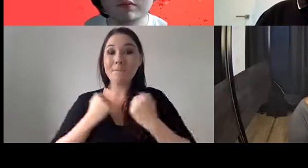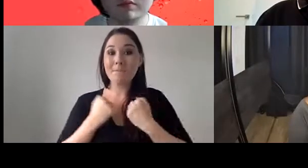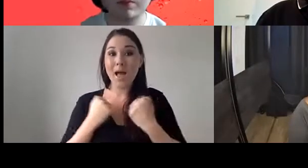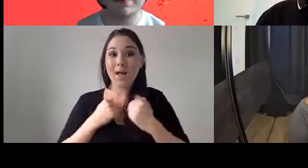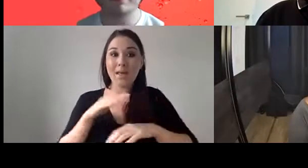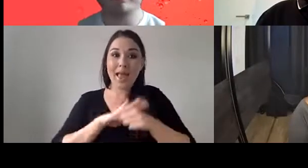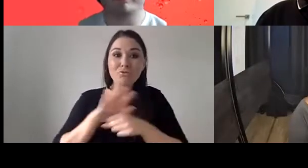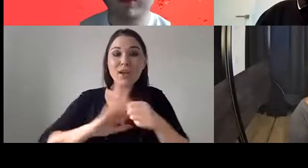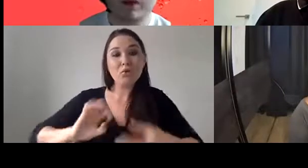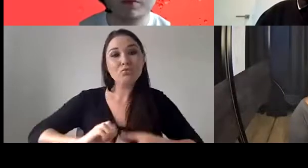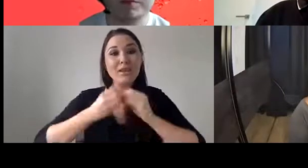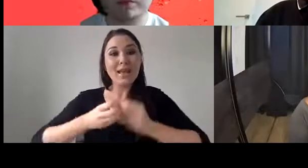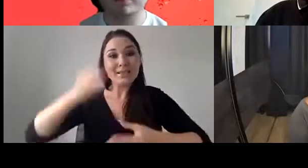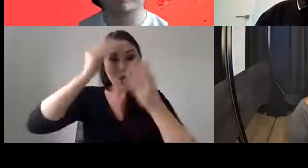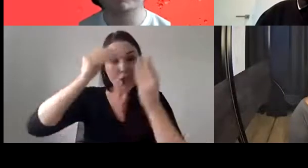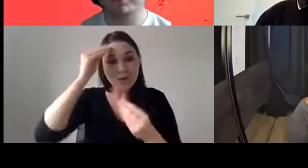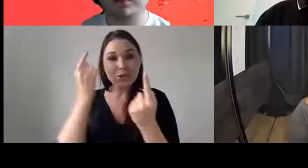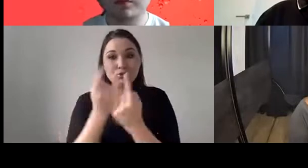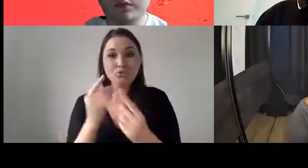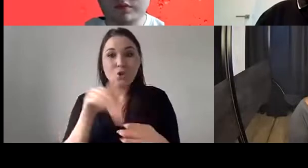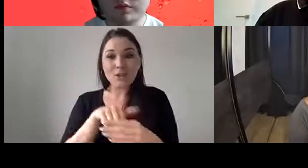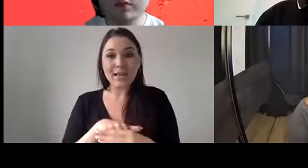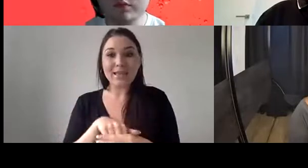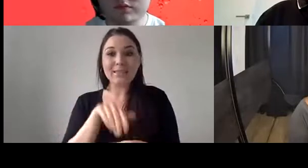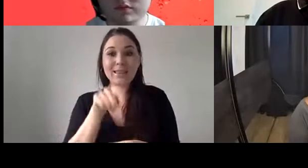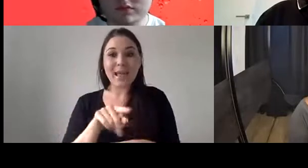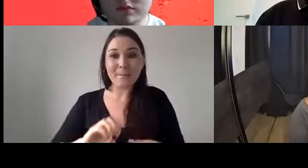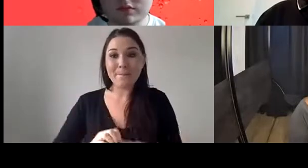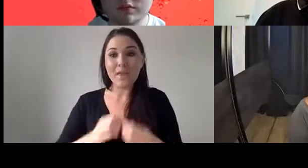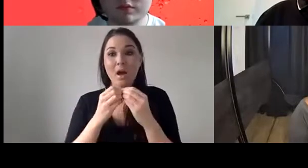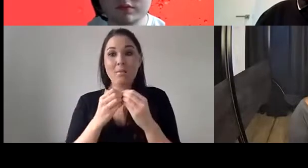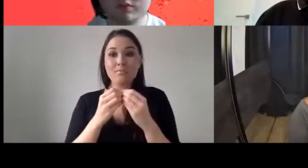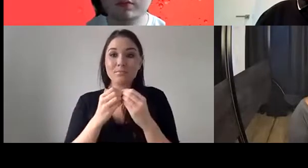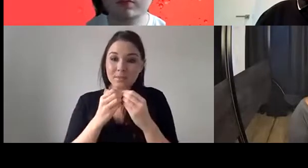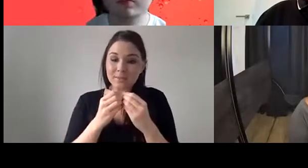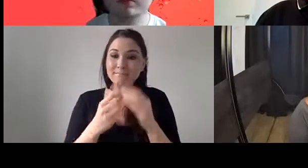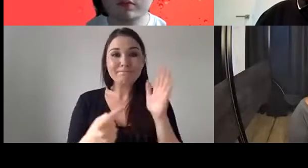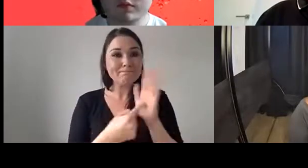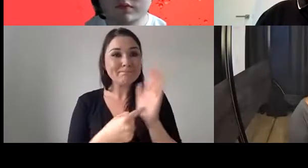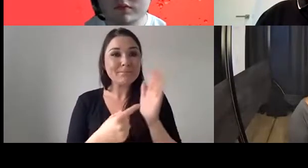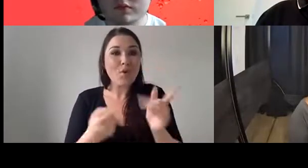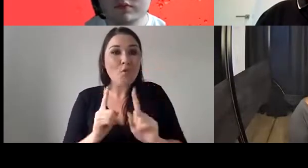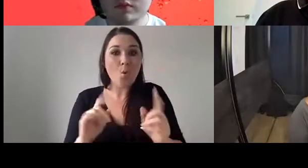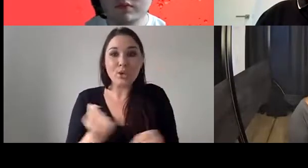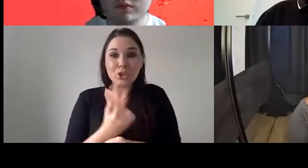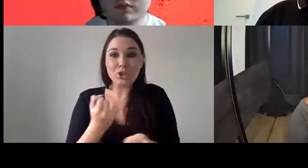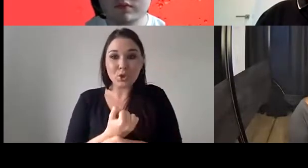area, we create learning content that becomes the ingredients of what we do, and it gets baked into